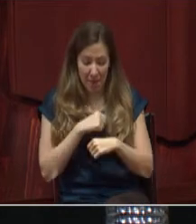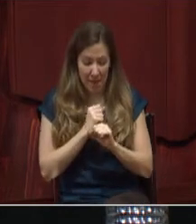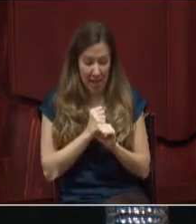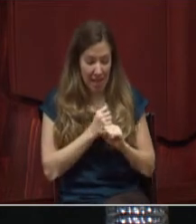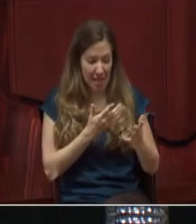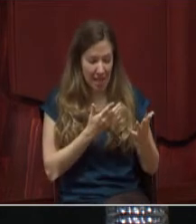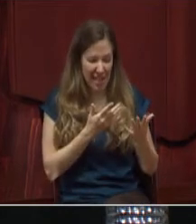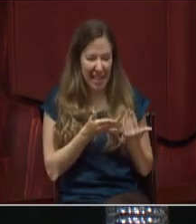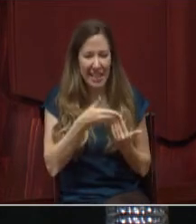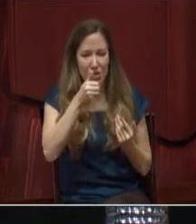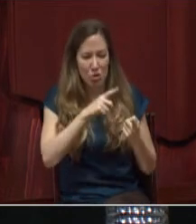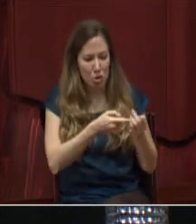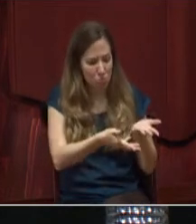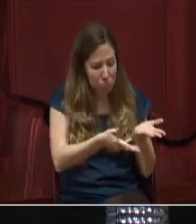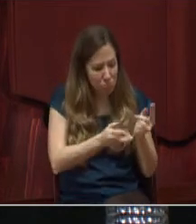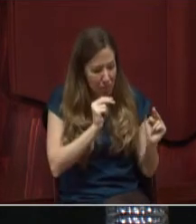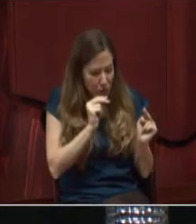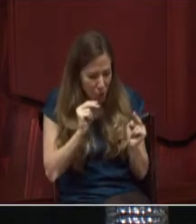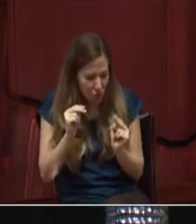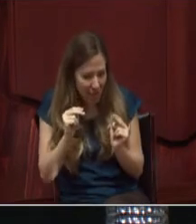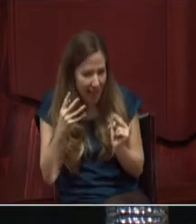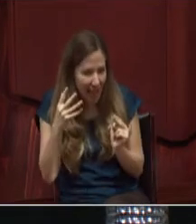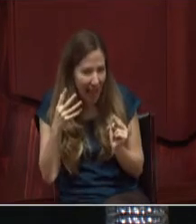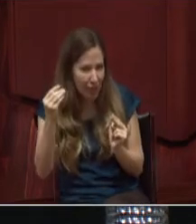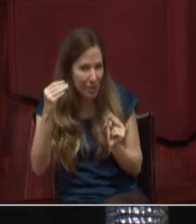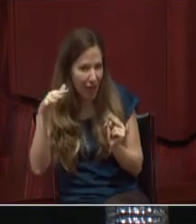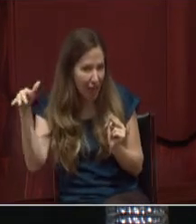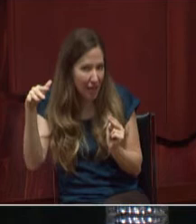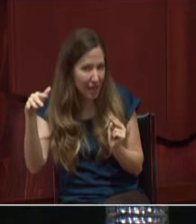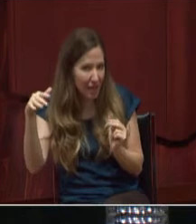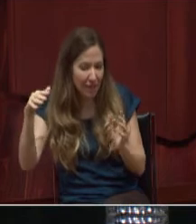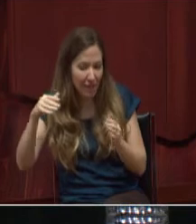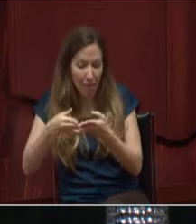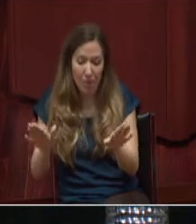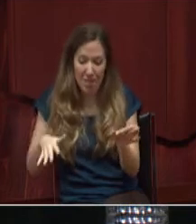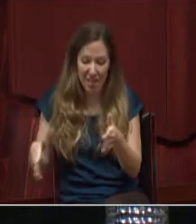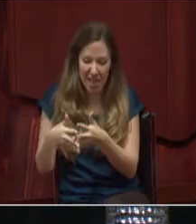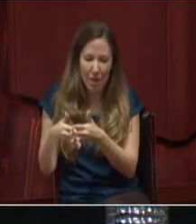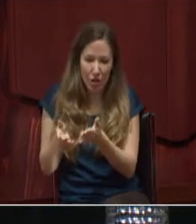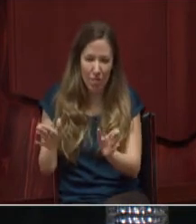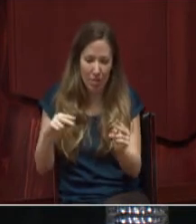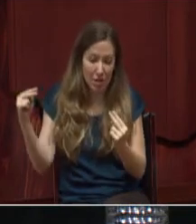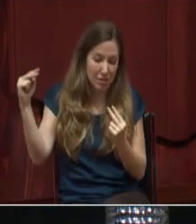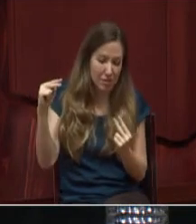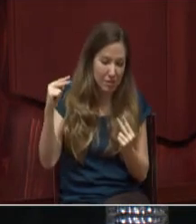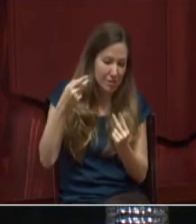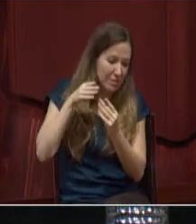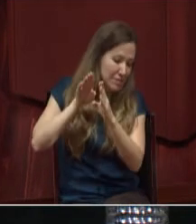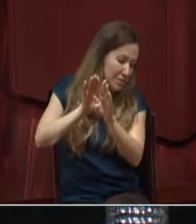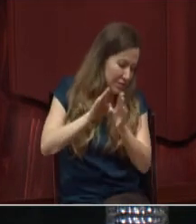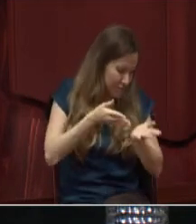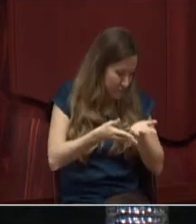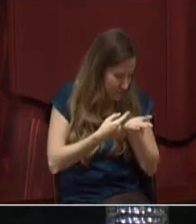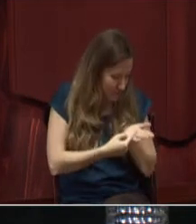spotlight, because you'd have domestic criticisms of all the sensitivities of these three issues. And therefore, it sort of lent itself